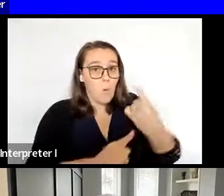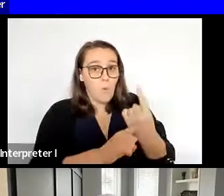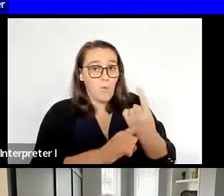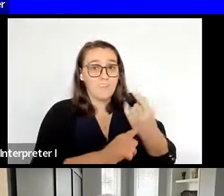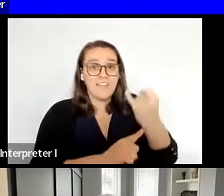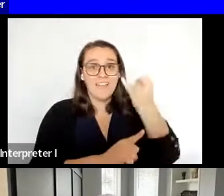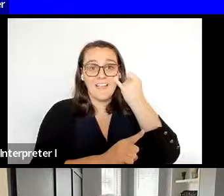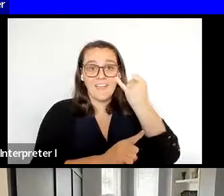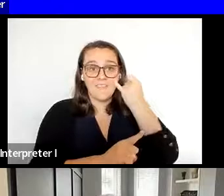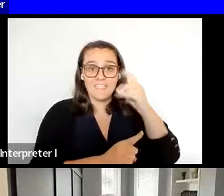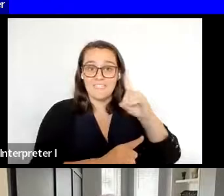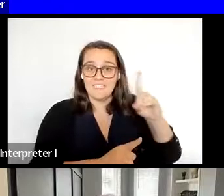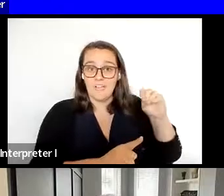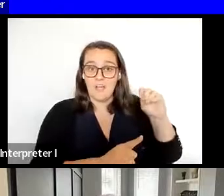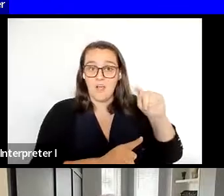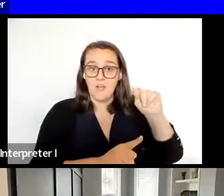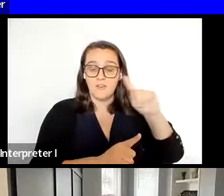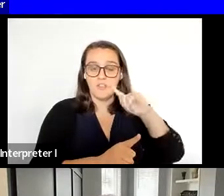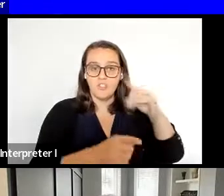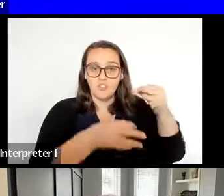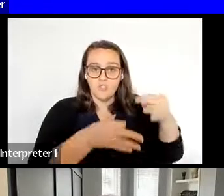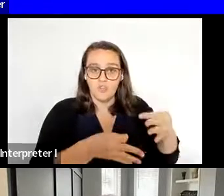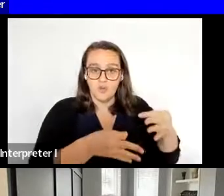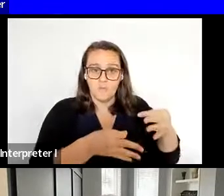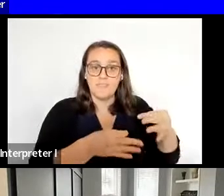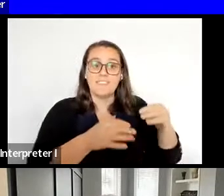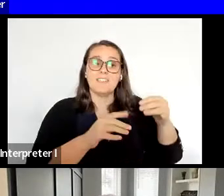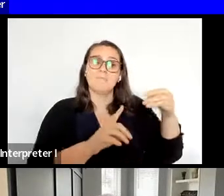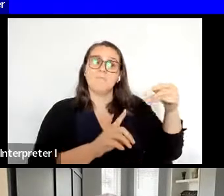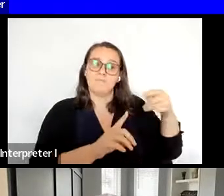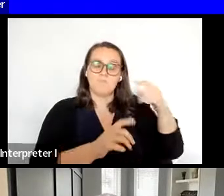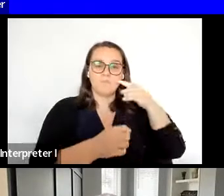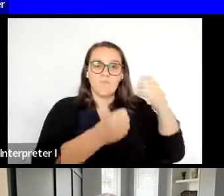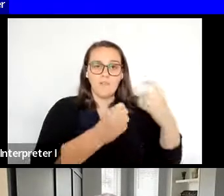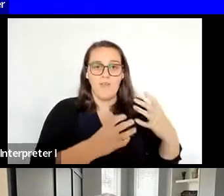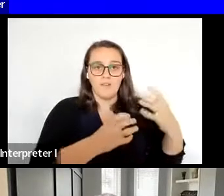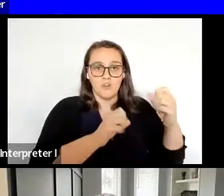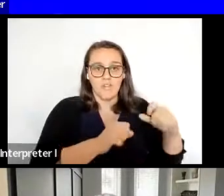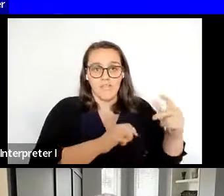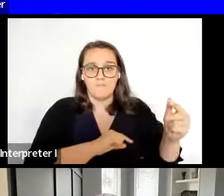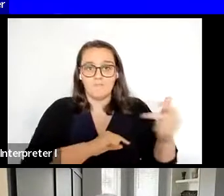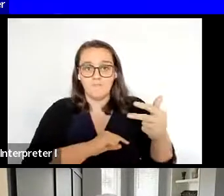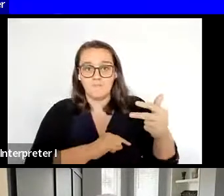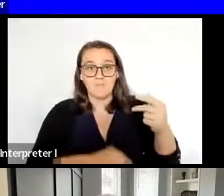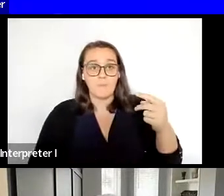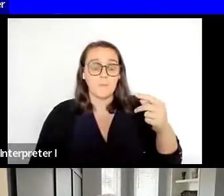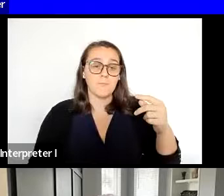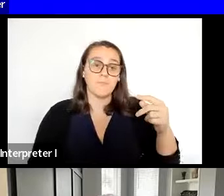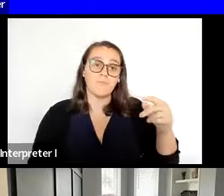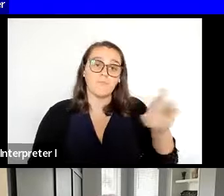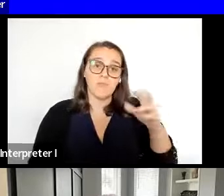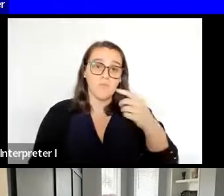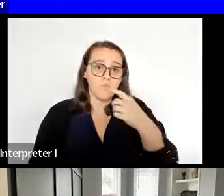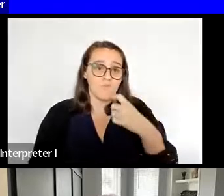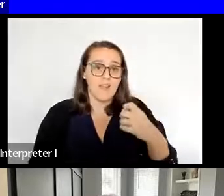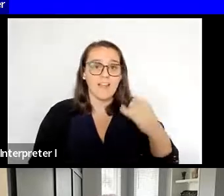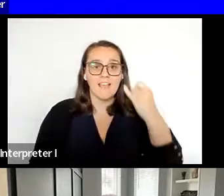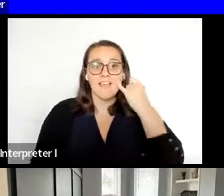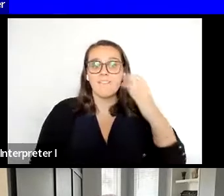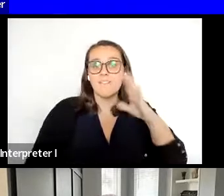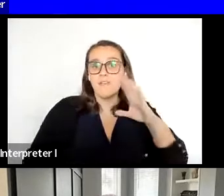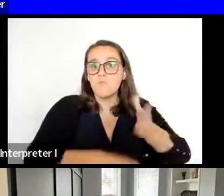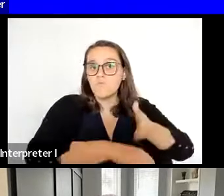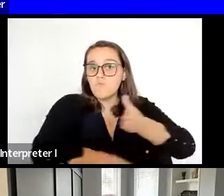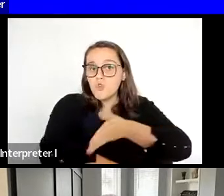motor vehicle operator to make a turn when facing a steady red traffic control signal at the intersection would improve safety at